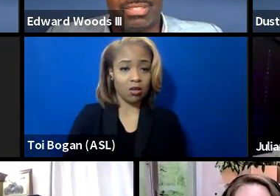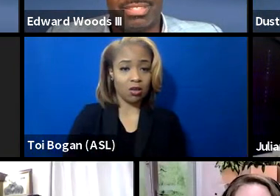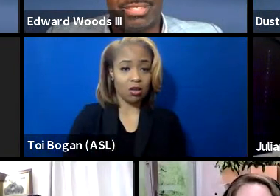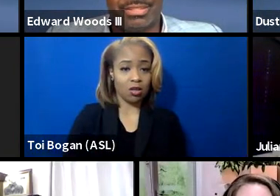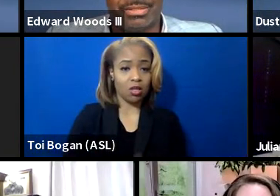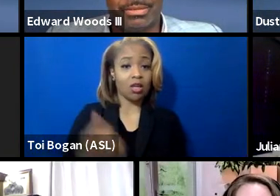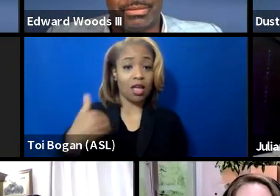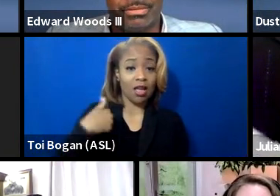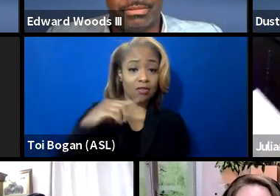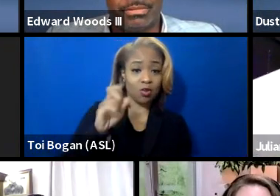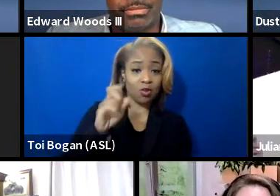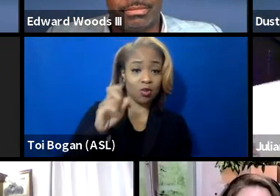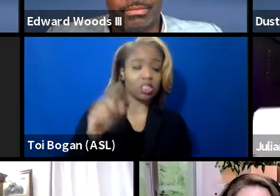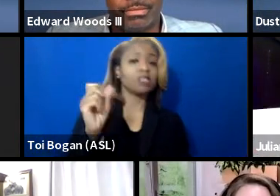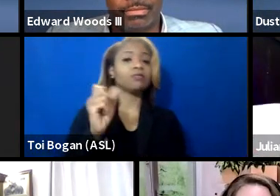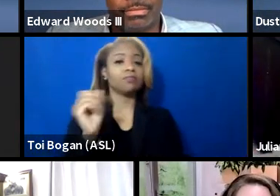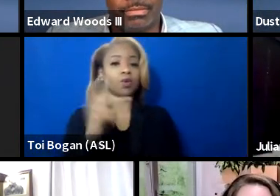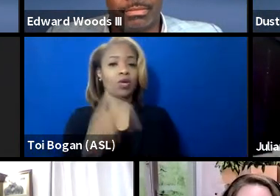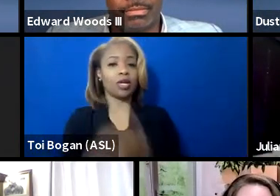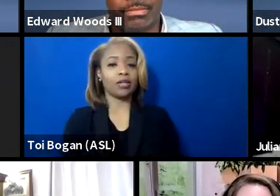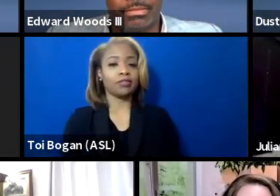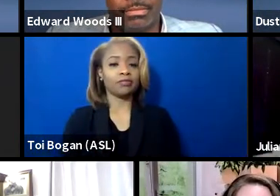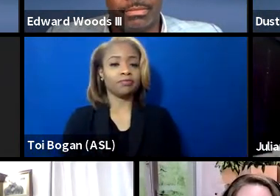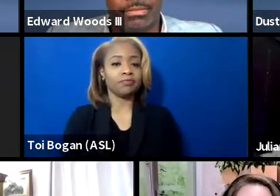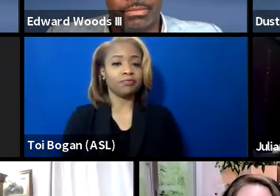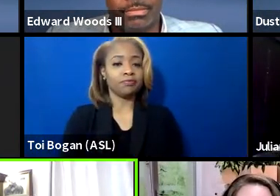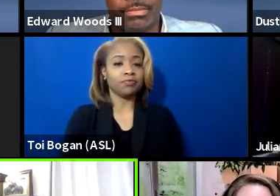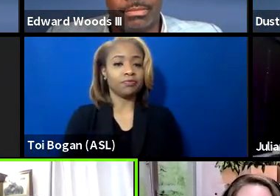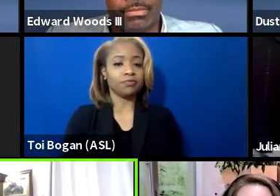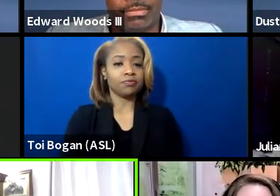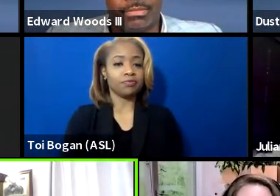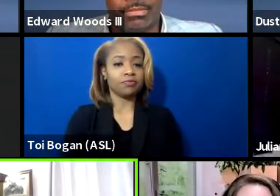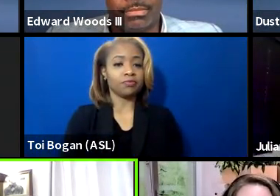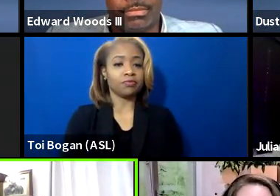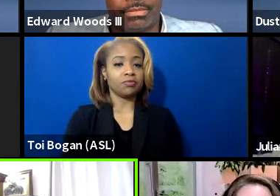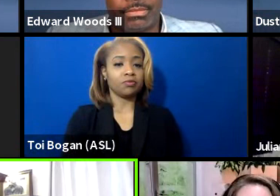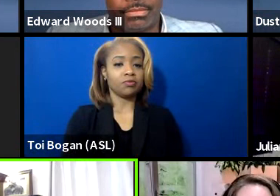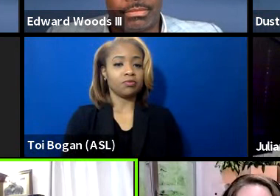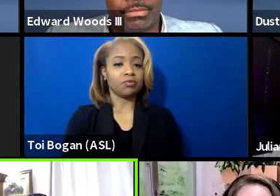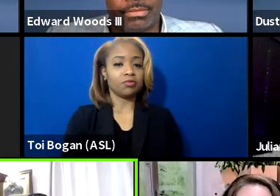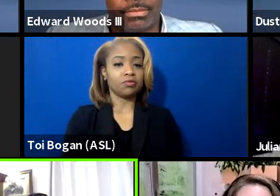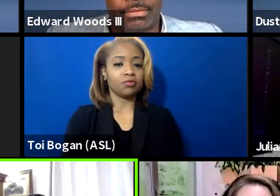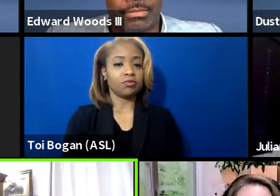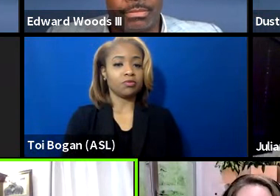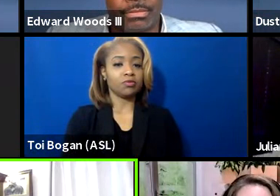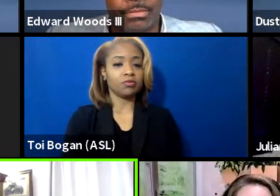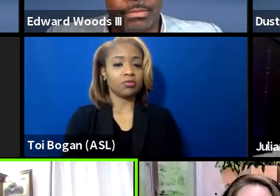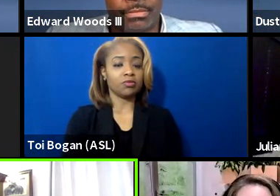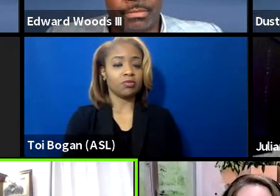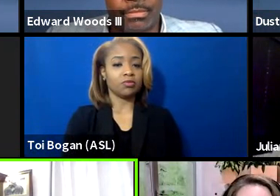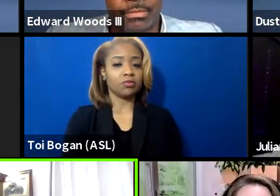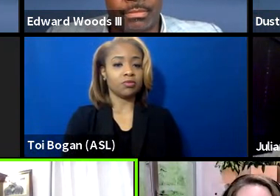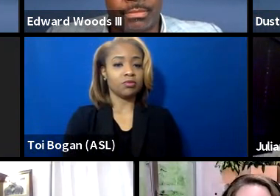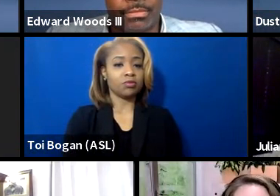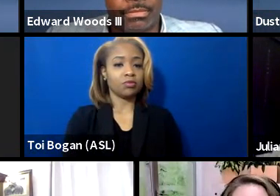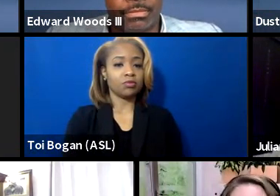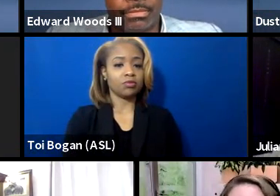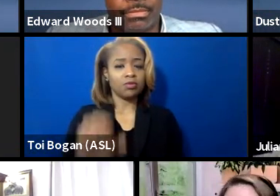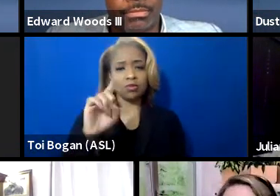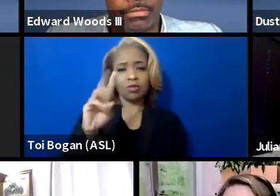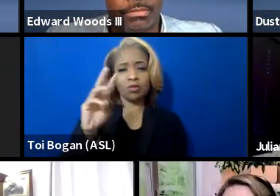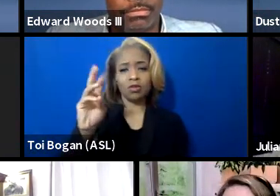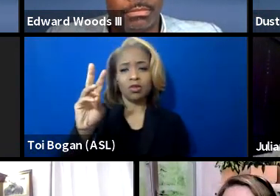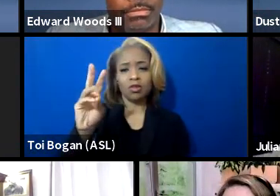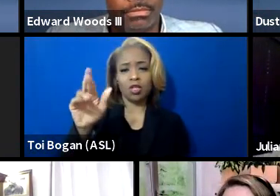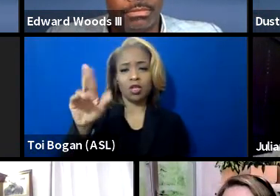you have a question? Okay. Rhonda, would you like to? Yep. Edward, my question